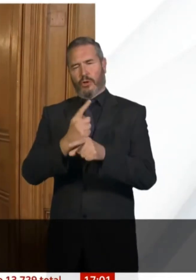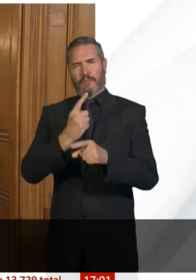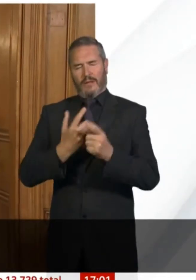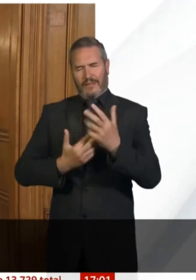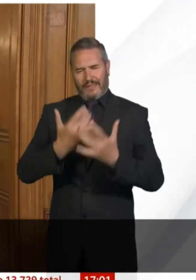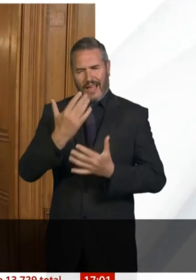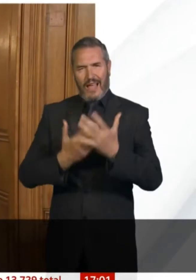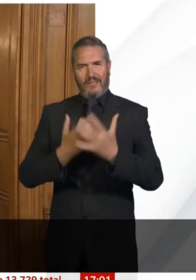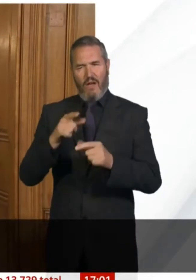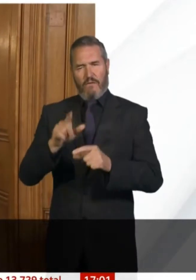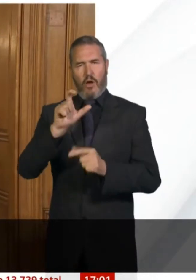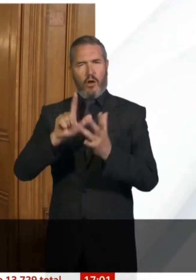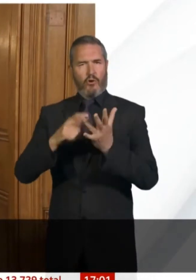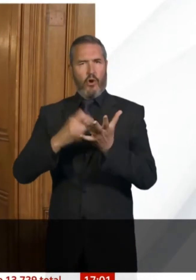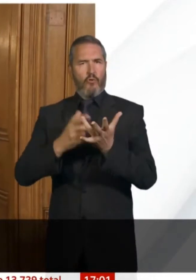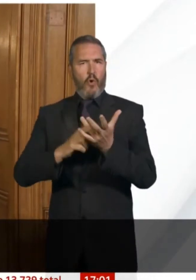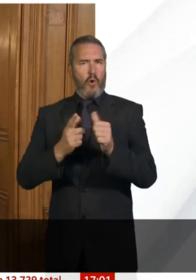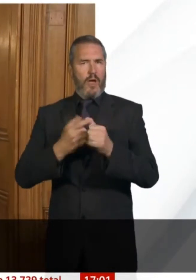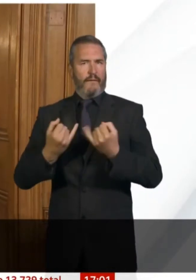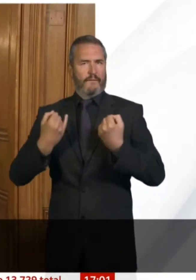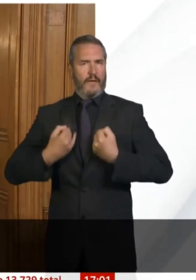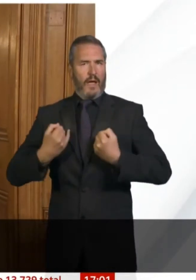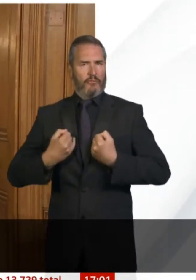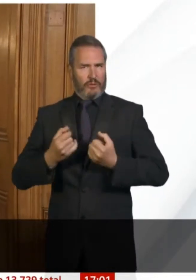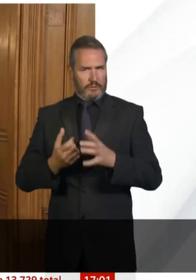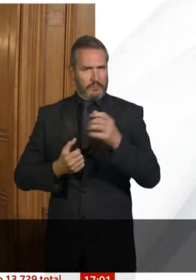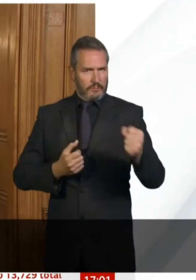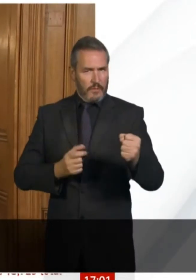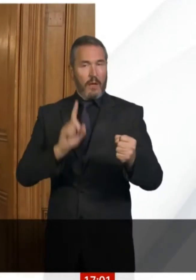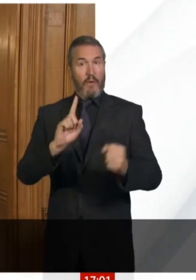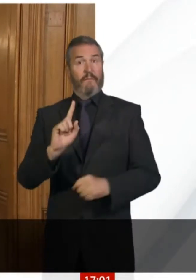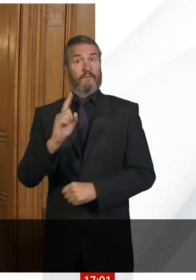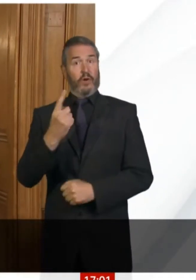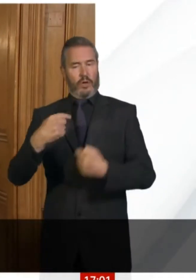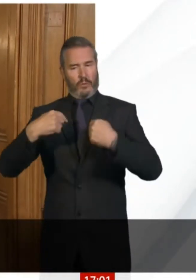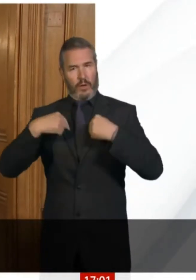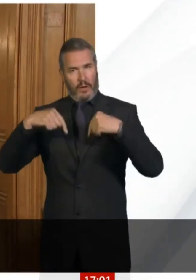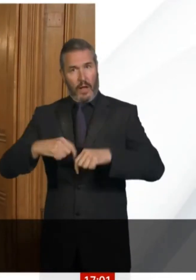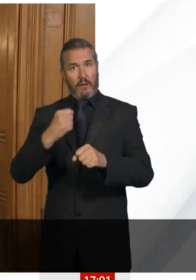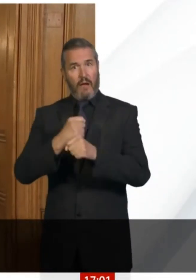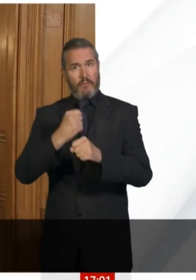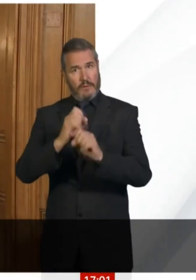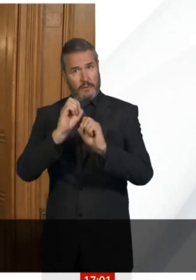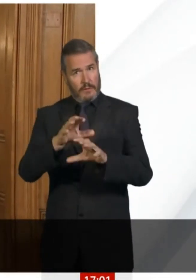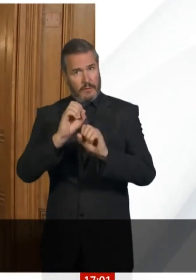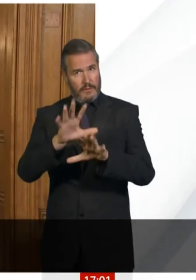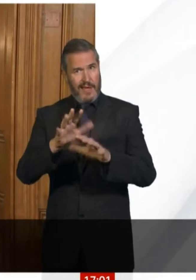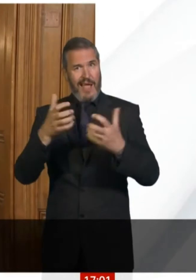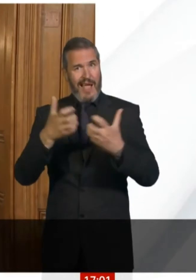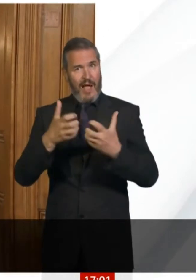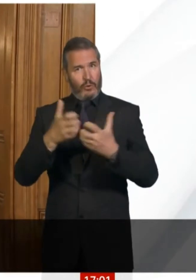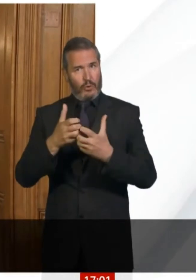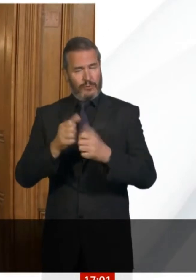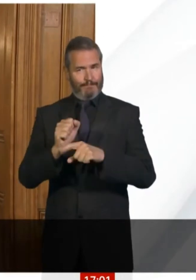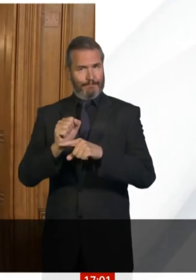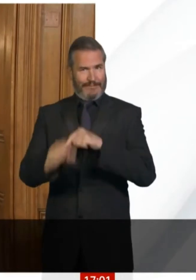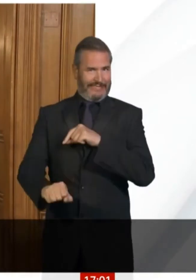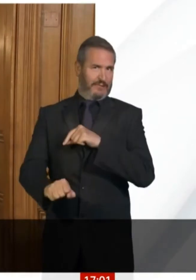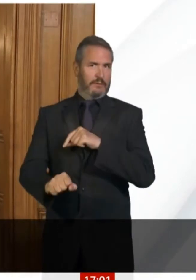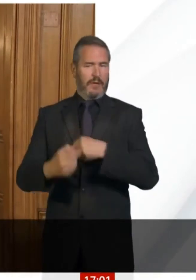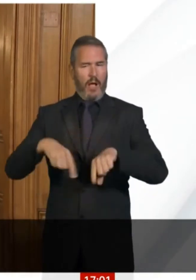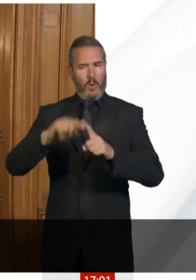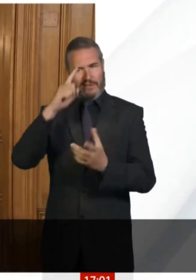data. But first, let me update you on the steps we're taking to defeat the coronavirus and also the decisions that we've taken